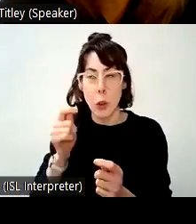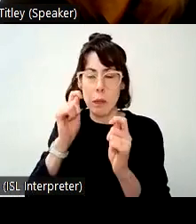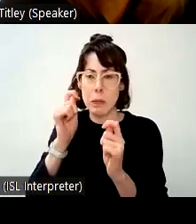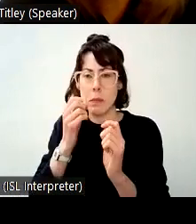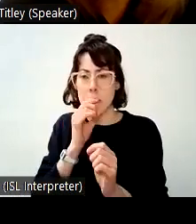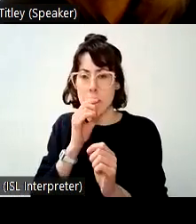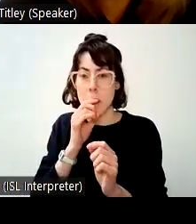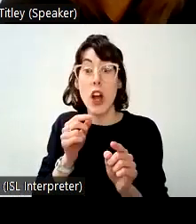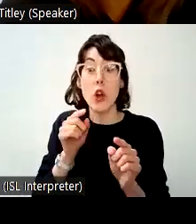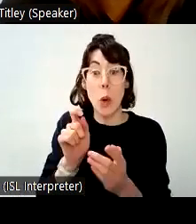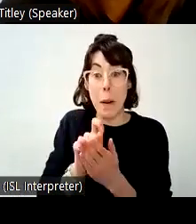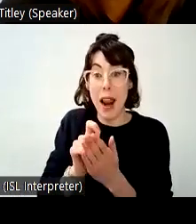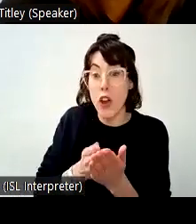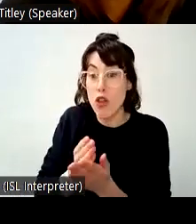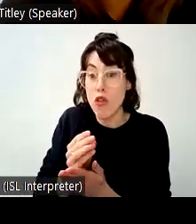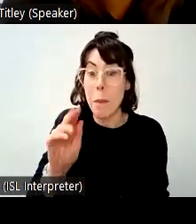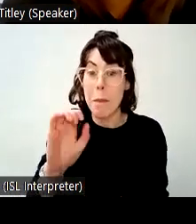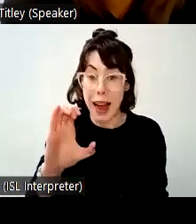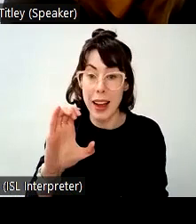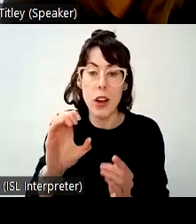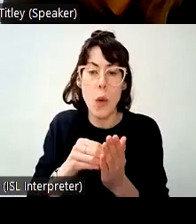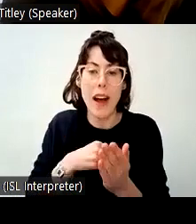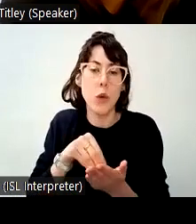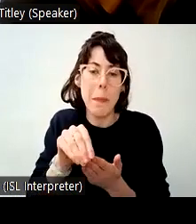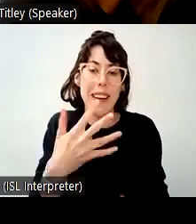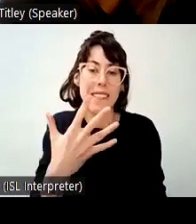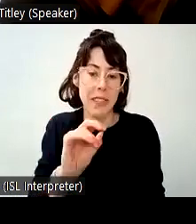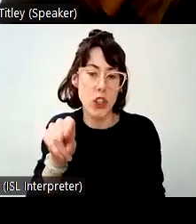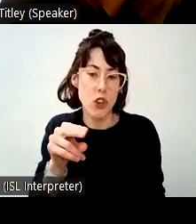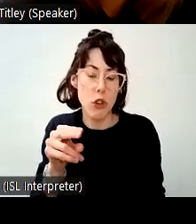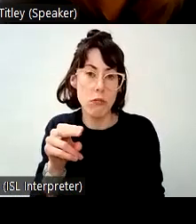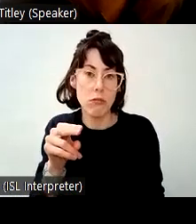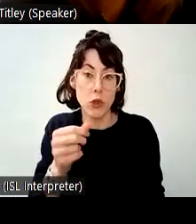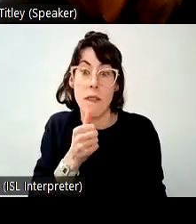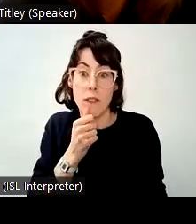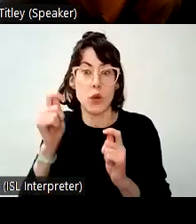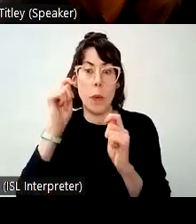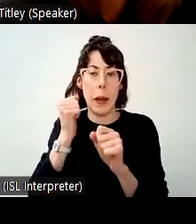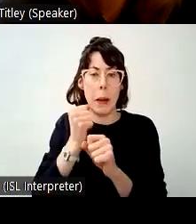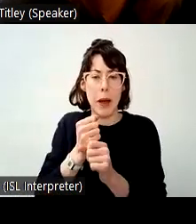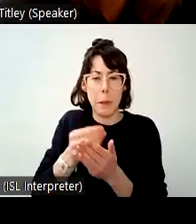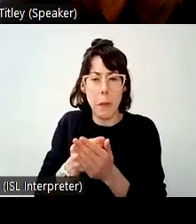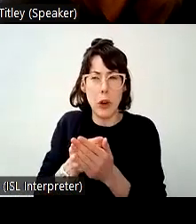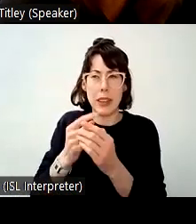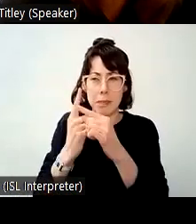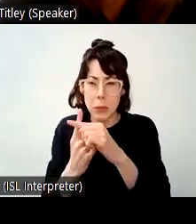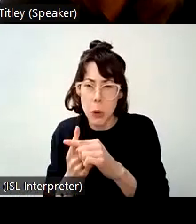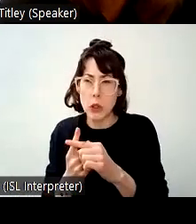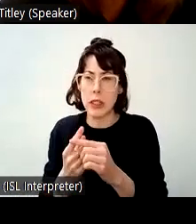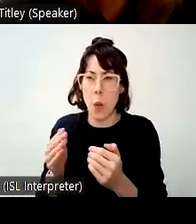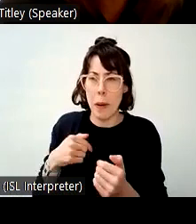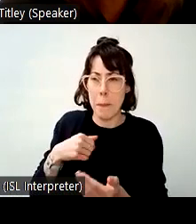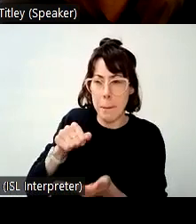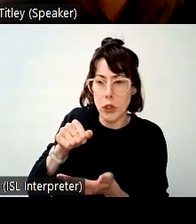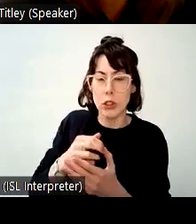fee of €50 to process your application as well. So that is all stuff you need to take into account when you're thinking ahead and budgeting. I would